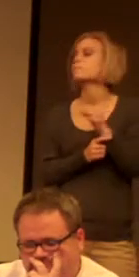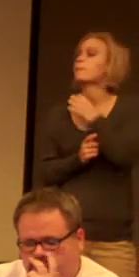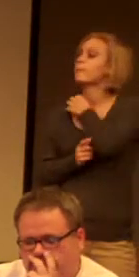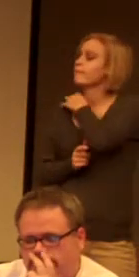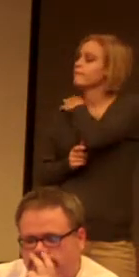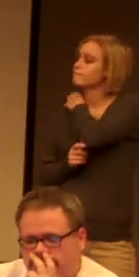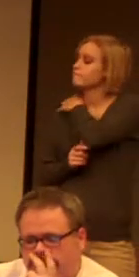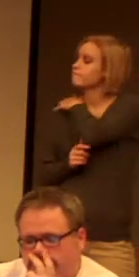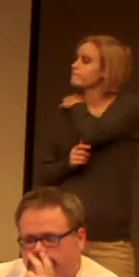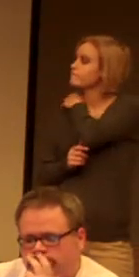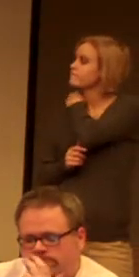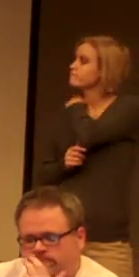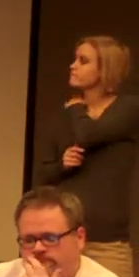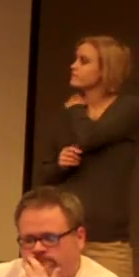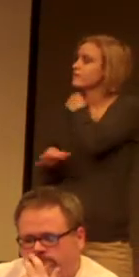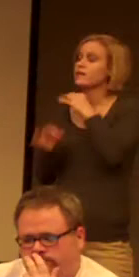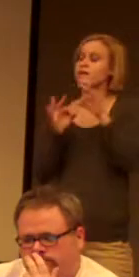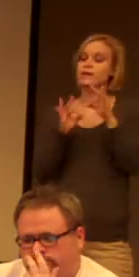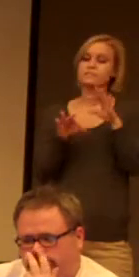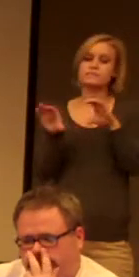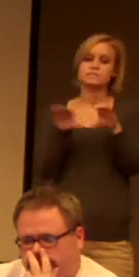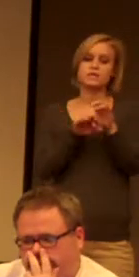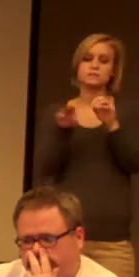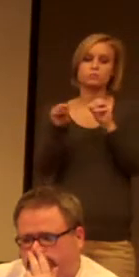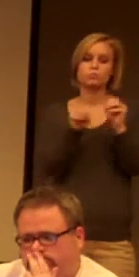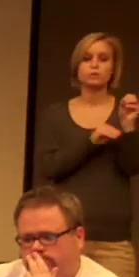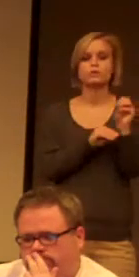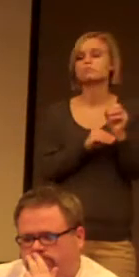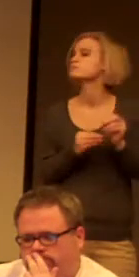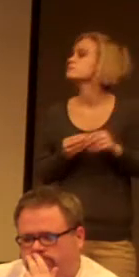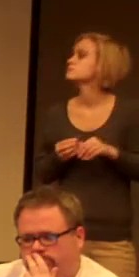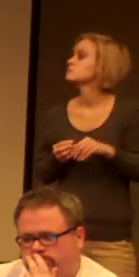And and if it does move,